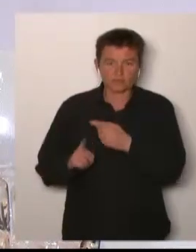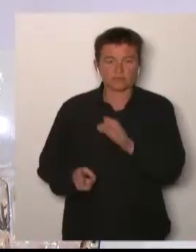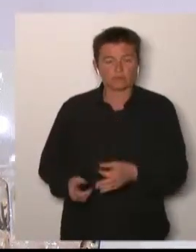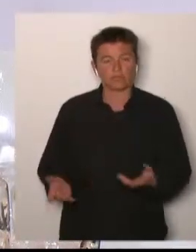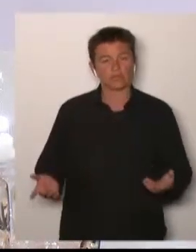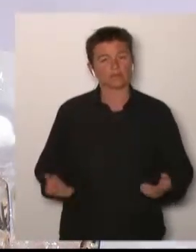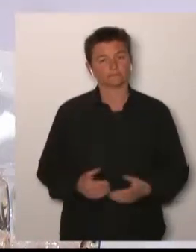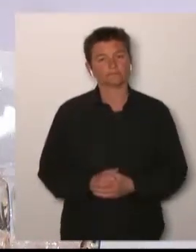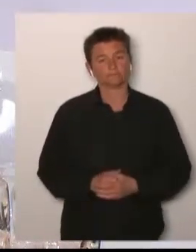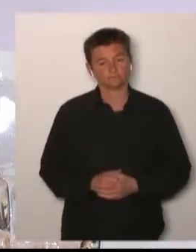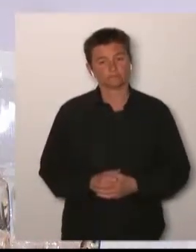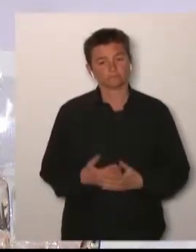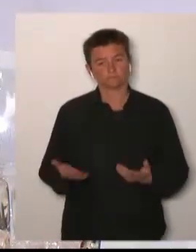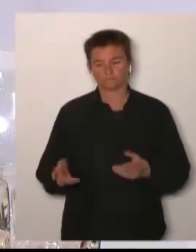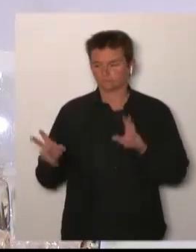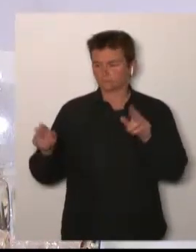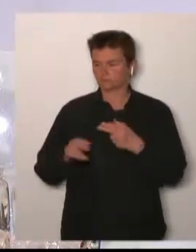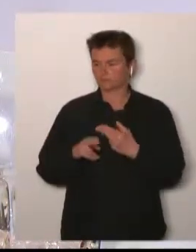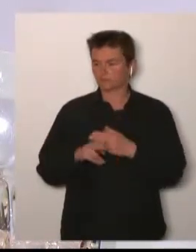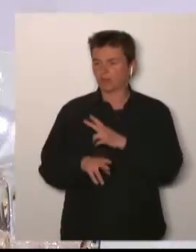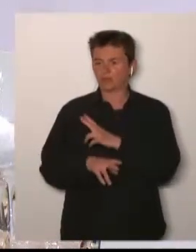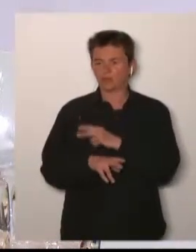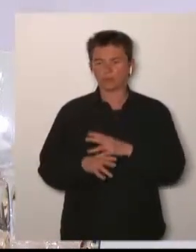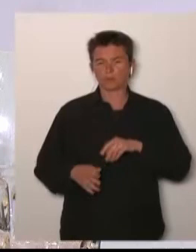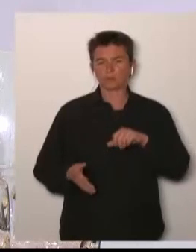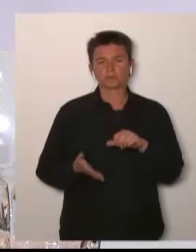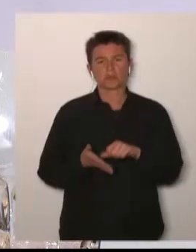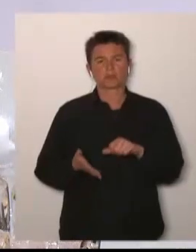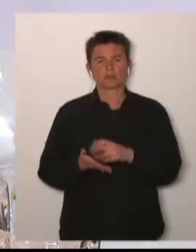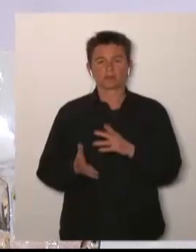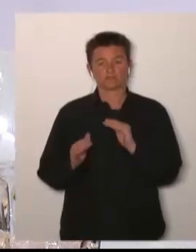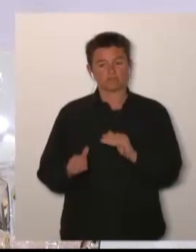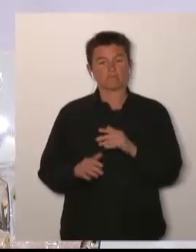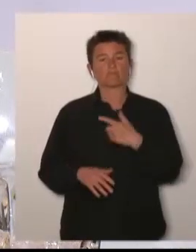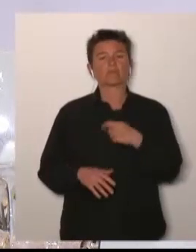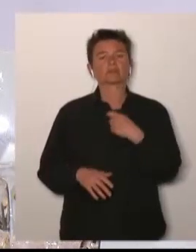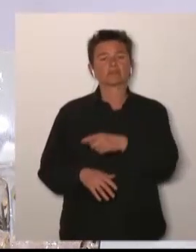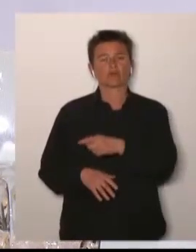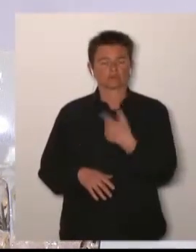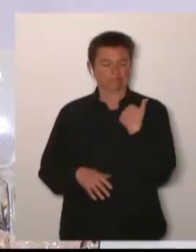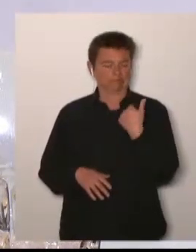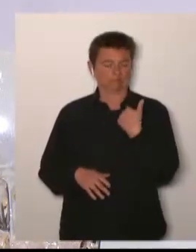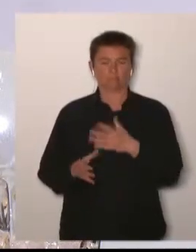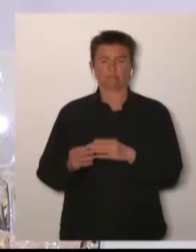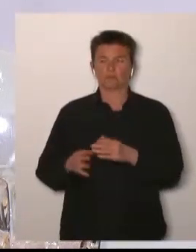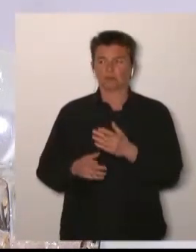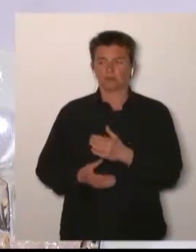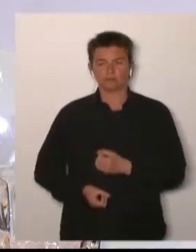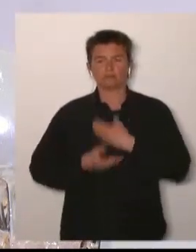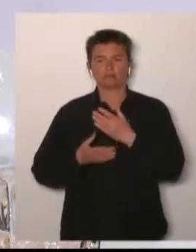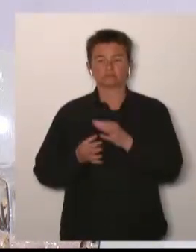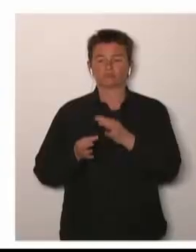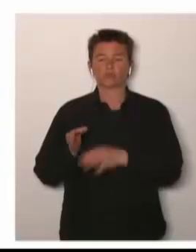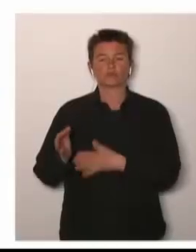called BIRA centers. Even the Slovenian presidency mentioned it last December in their conclusions, that even